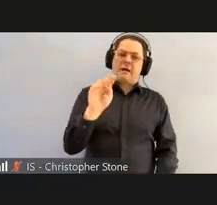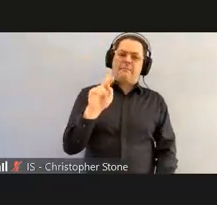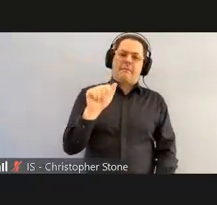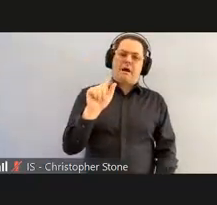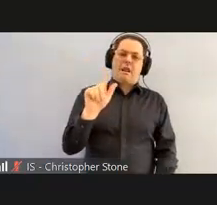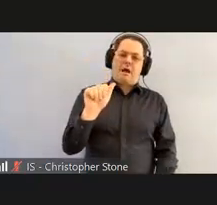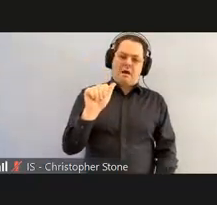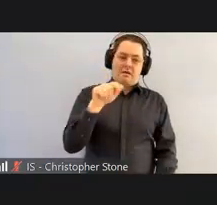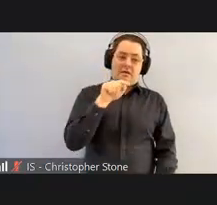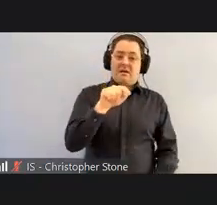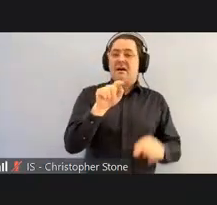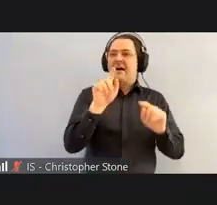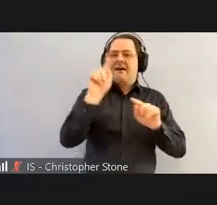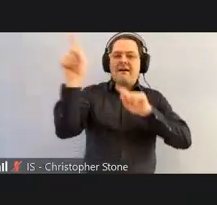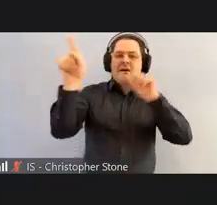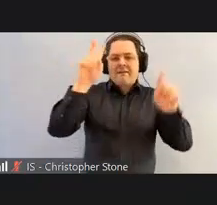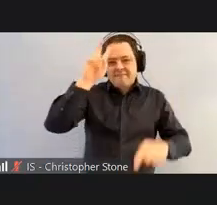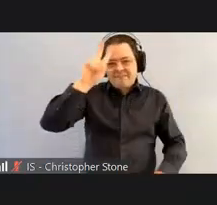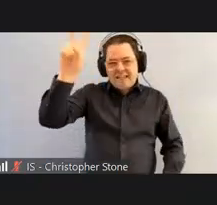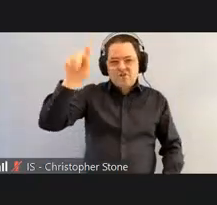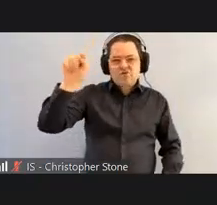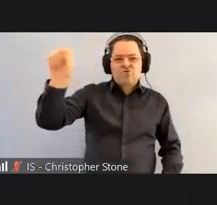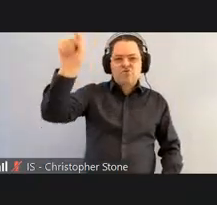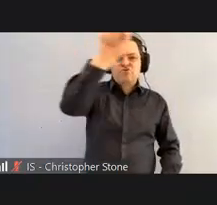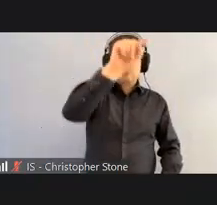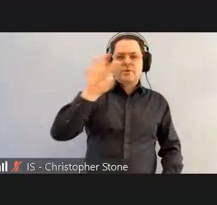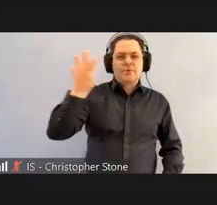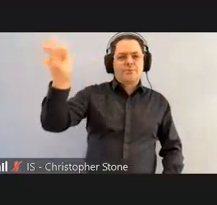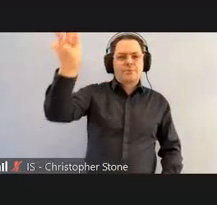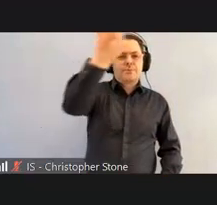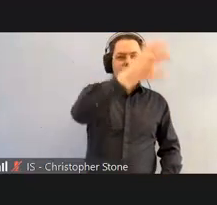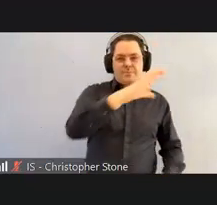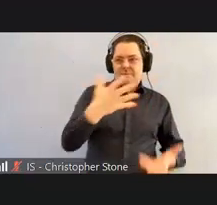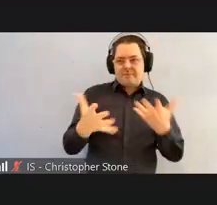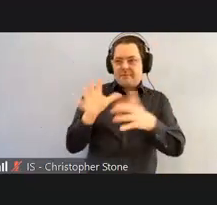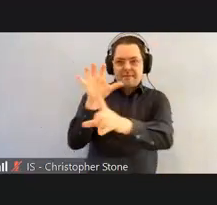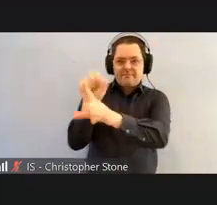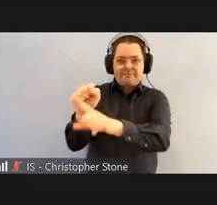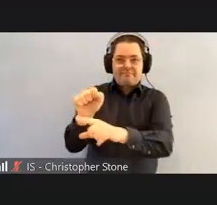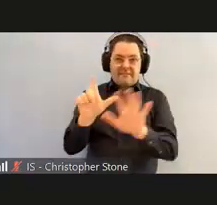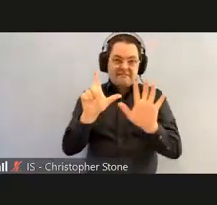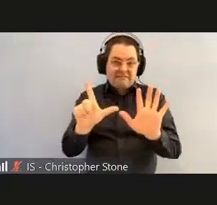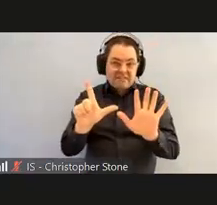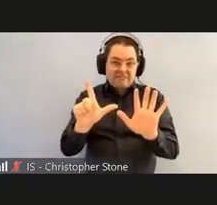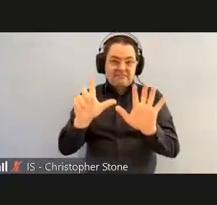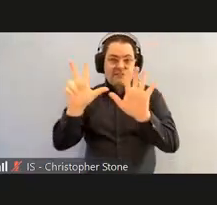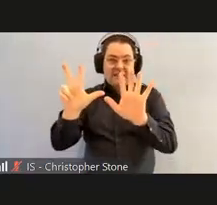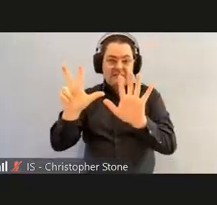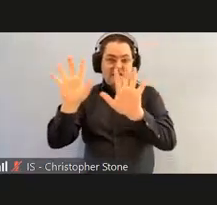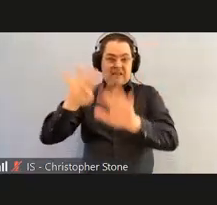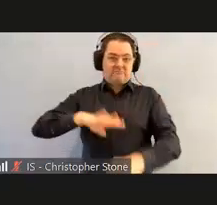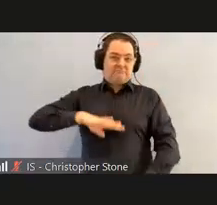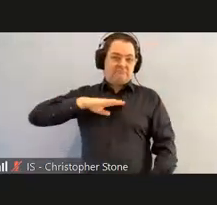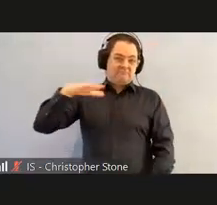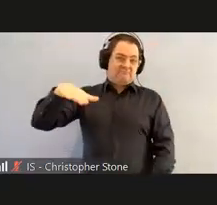move down in the villages, there are many children who get diagnosed even after 7 years. But on average,